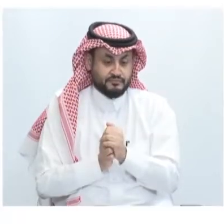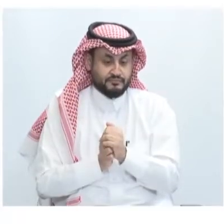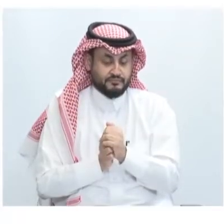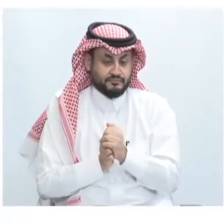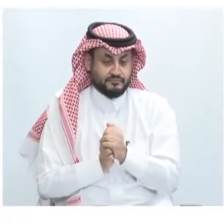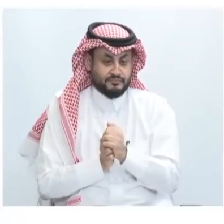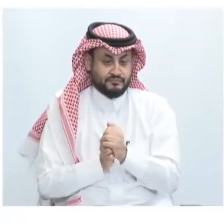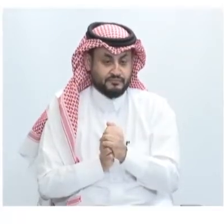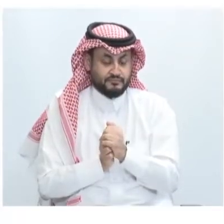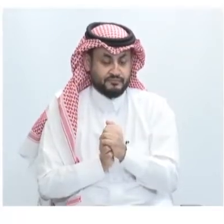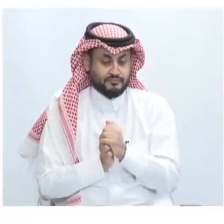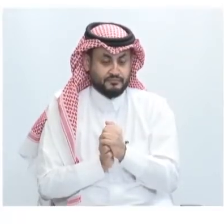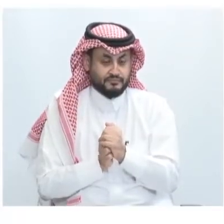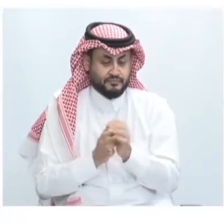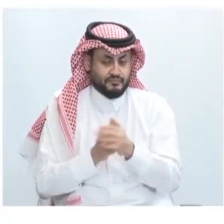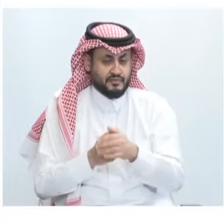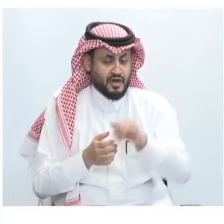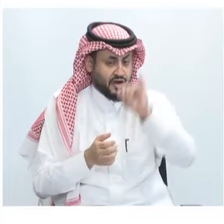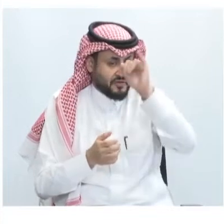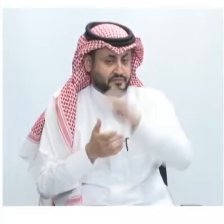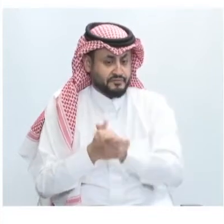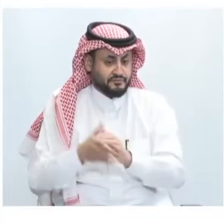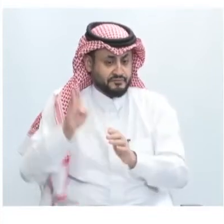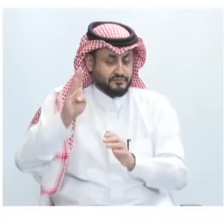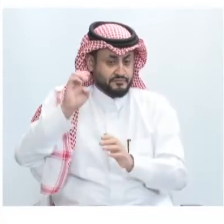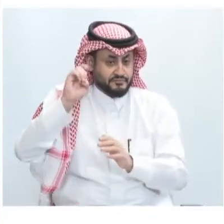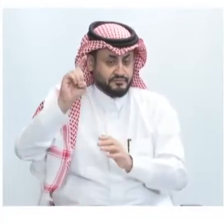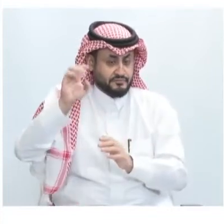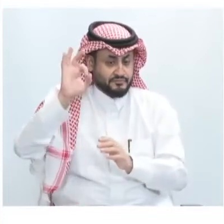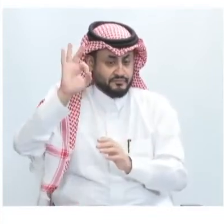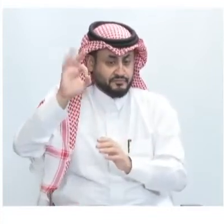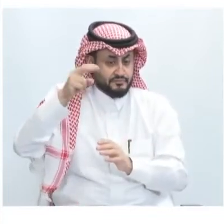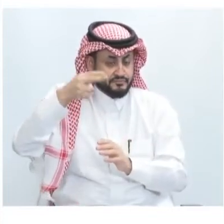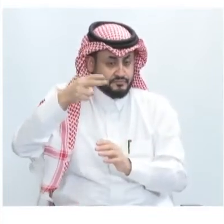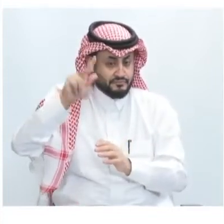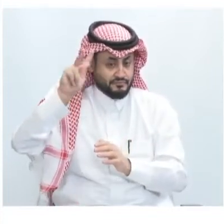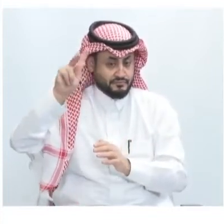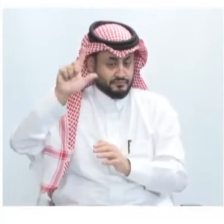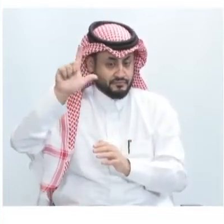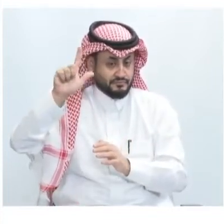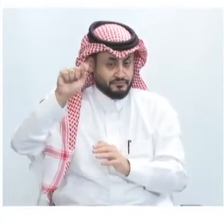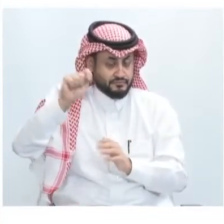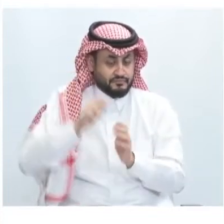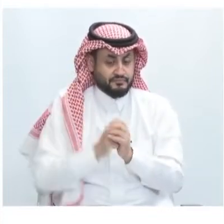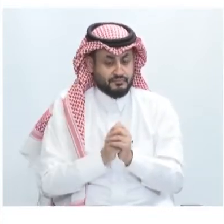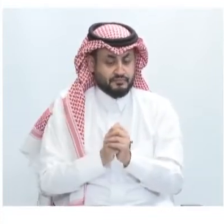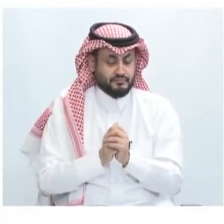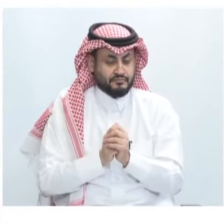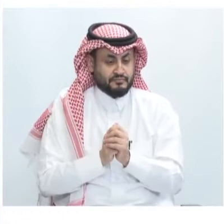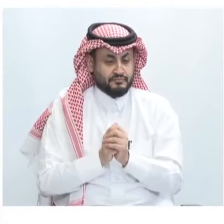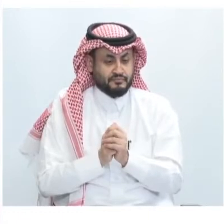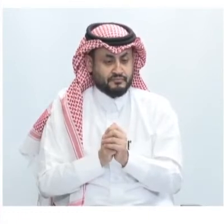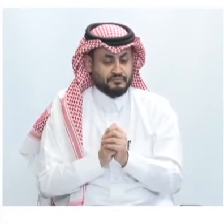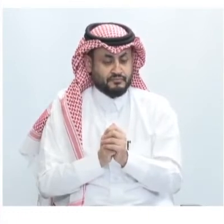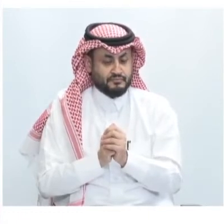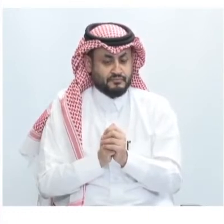B, D, F, H, K, L, T? Okay, why?